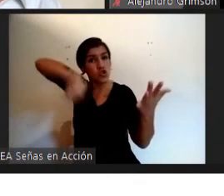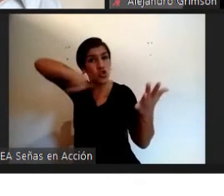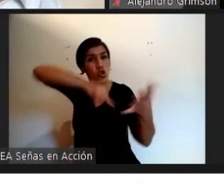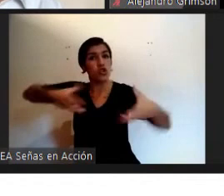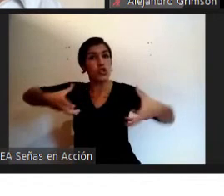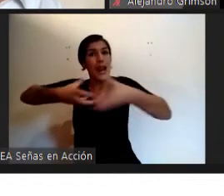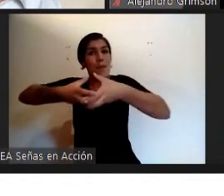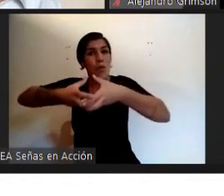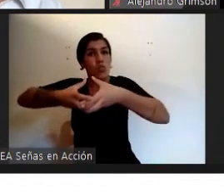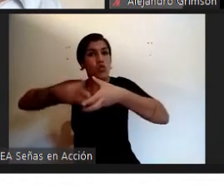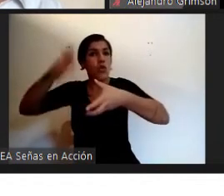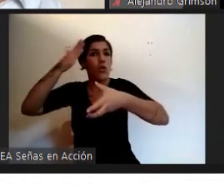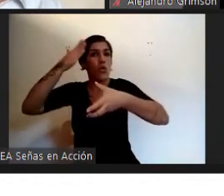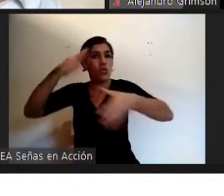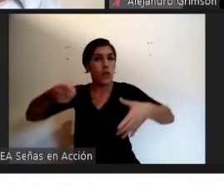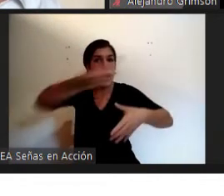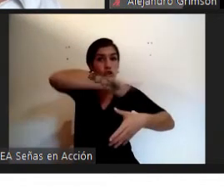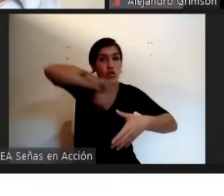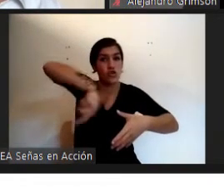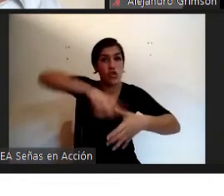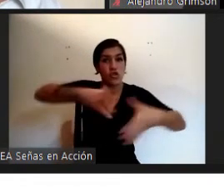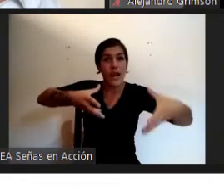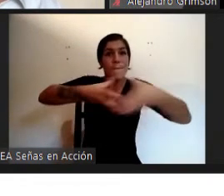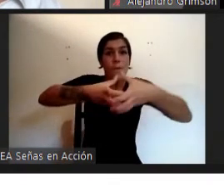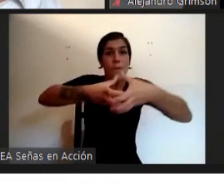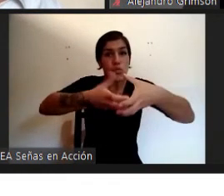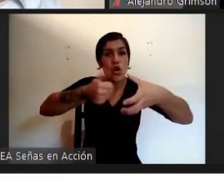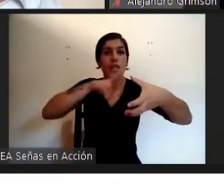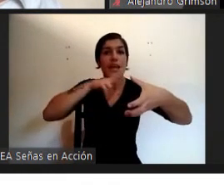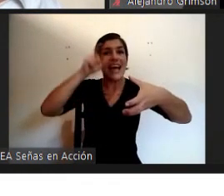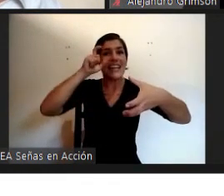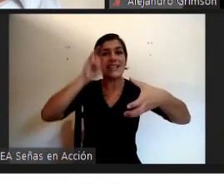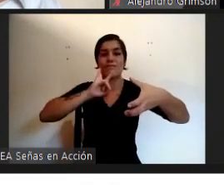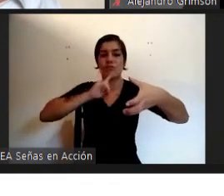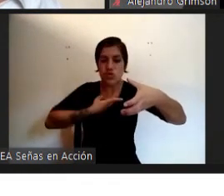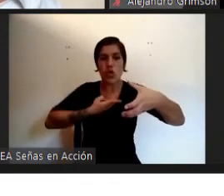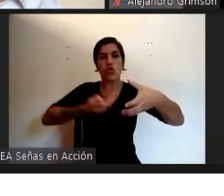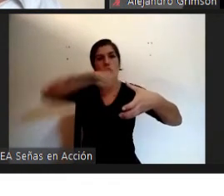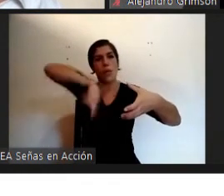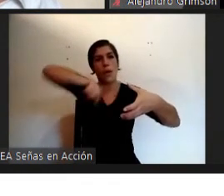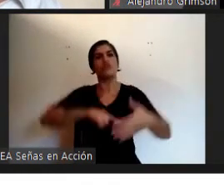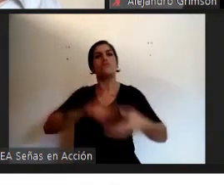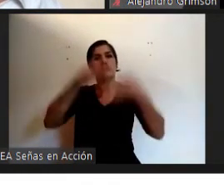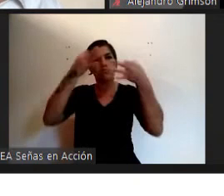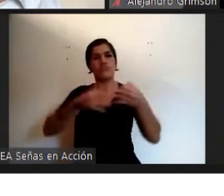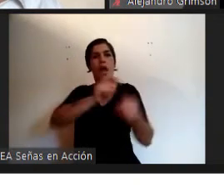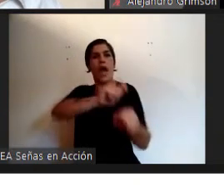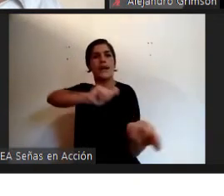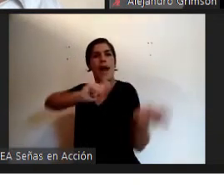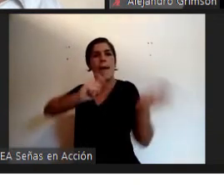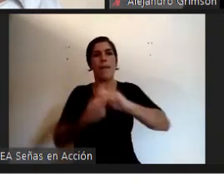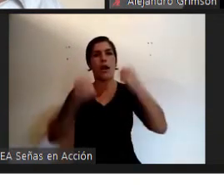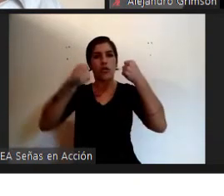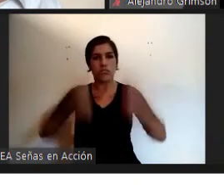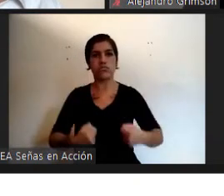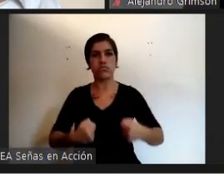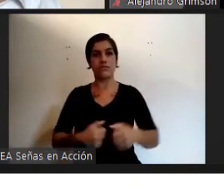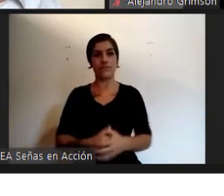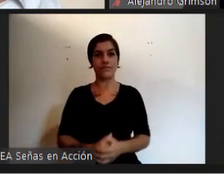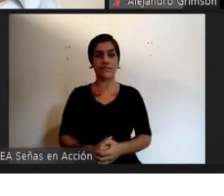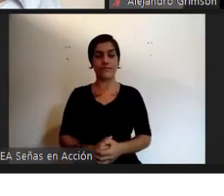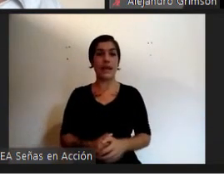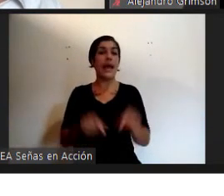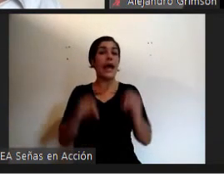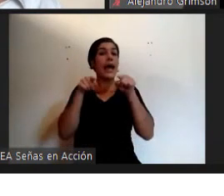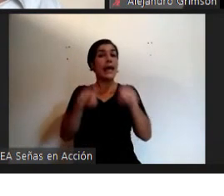There are things that have to be changed in the world of culture, and we have to understand, and I go back to what